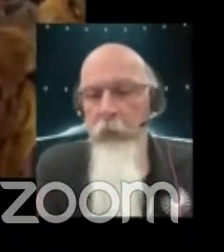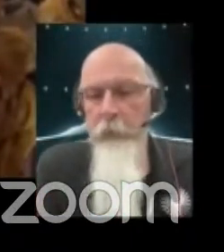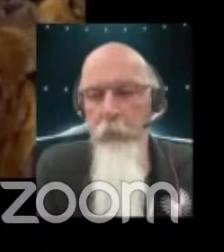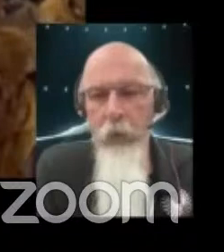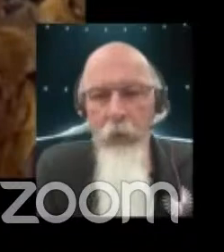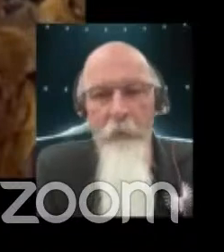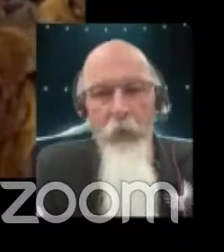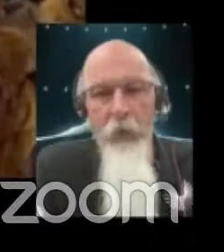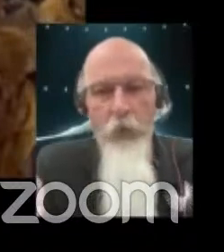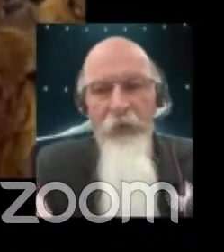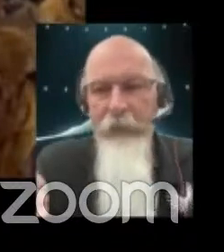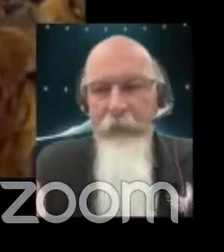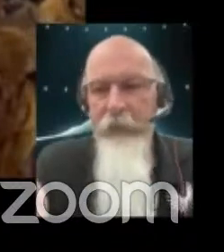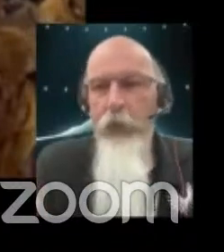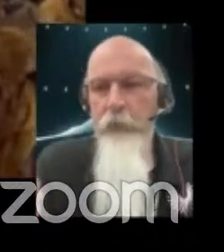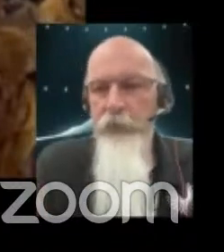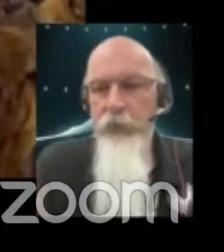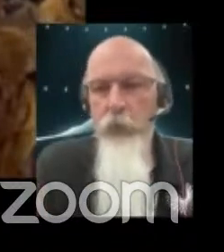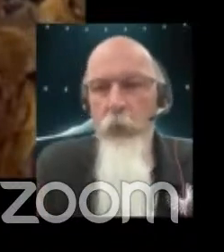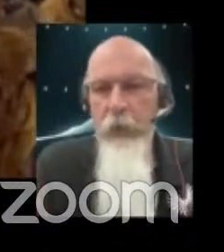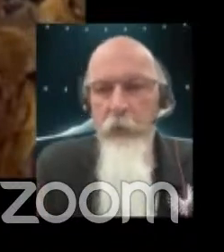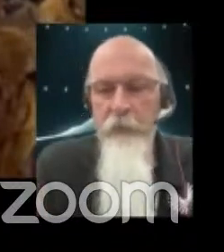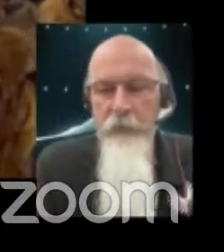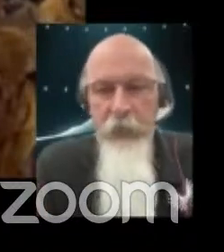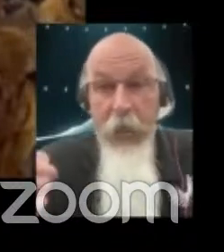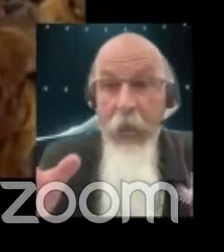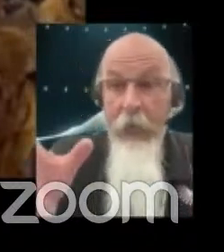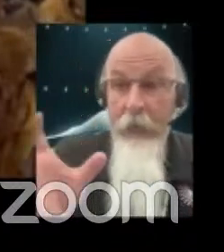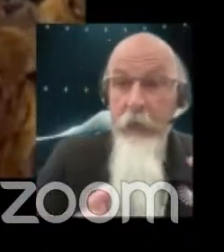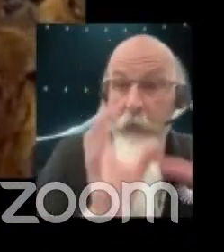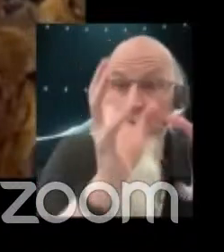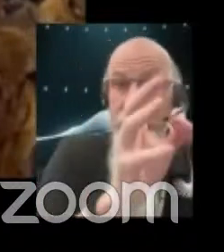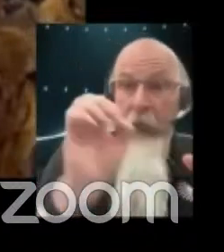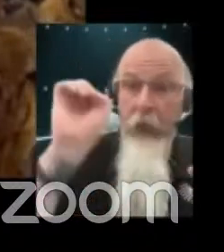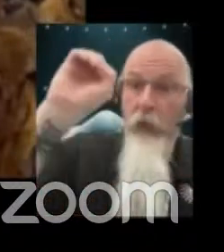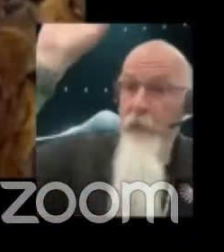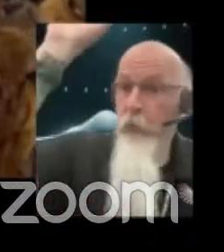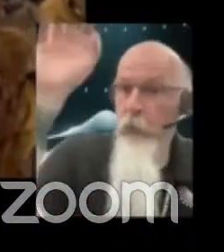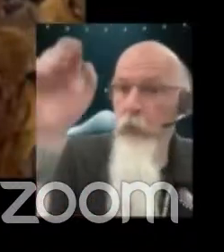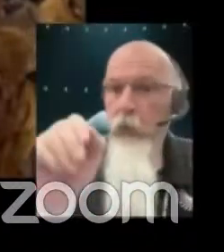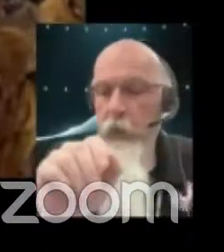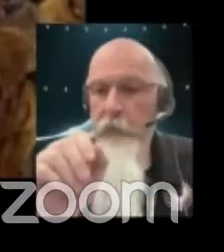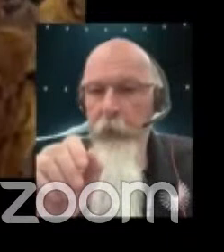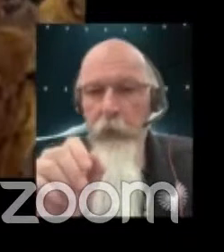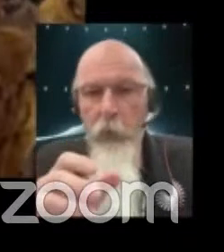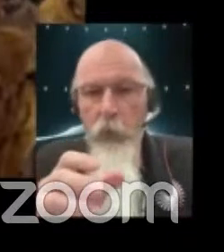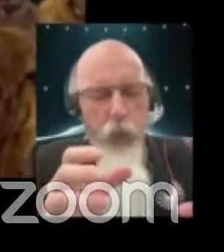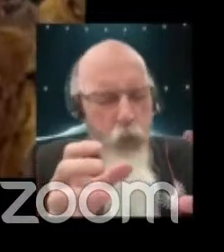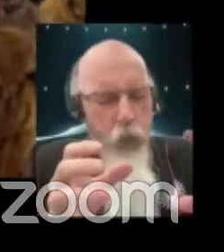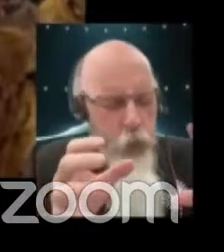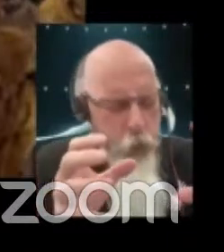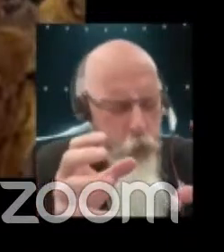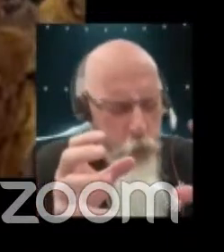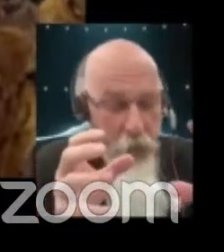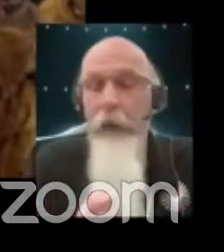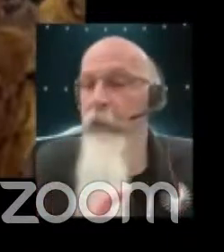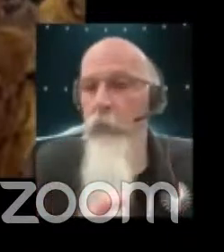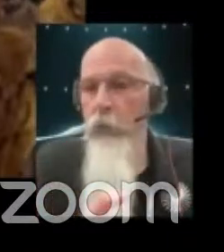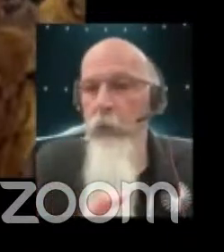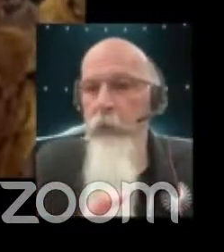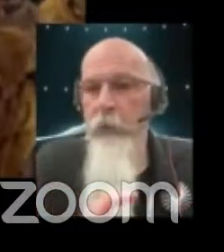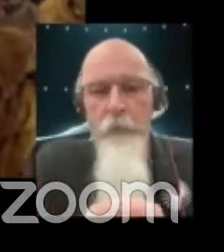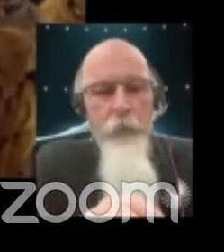we've handed over to people we've handed it over in such a way that we've said and here it is and off you go and learn and off we go